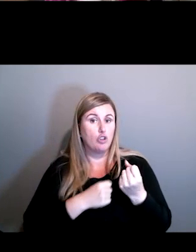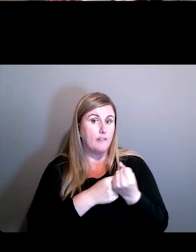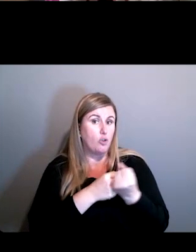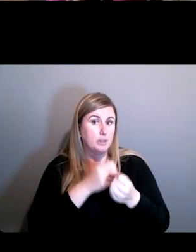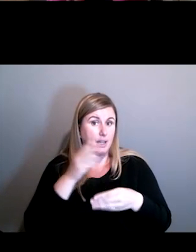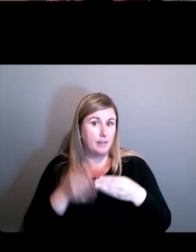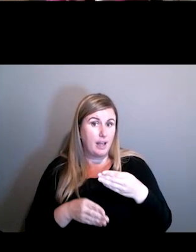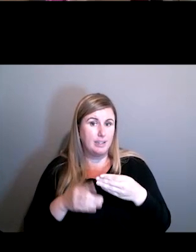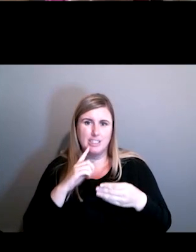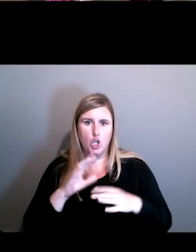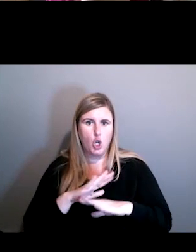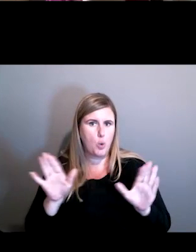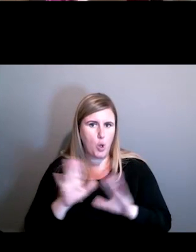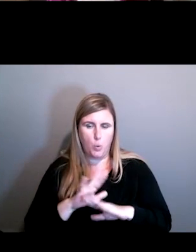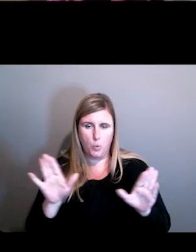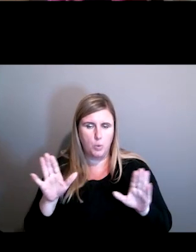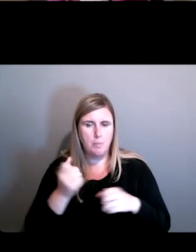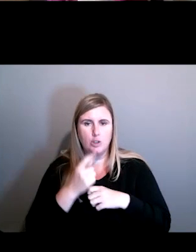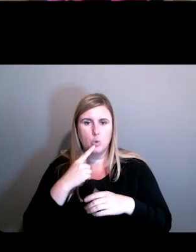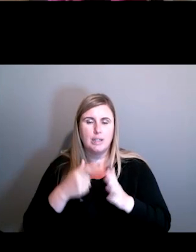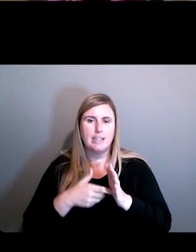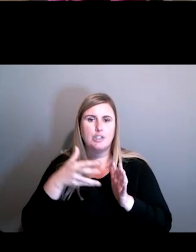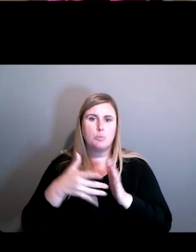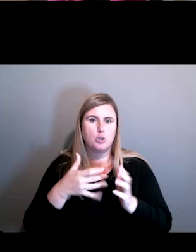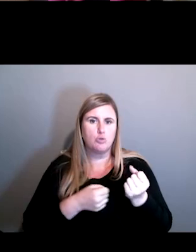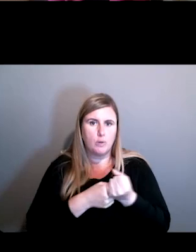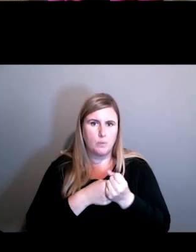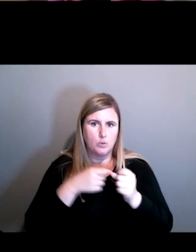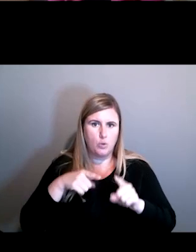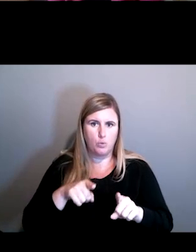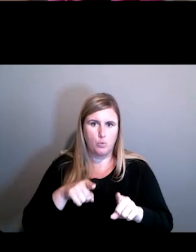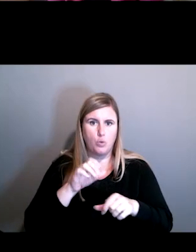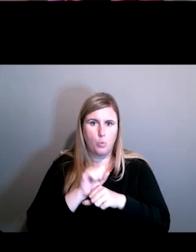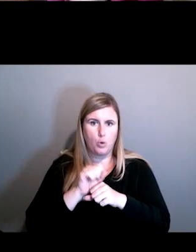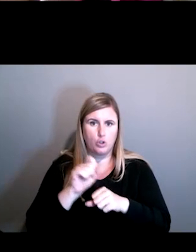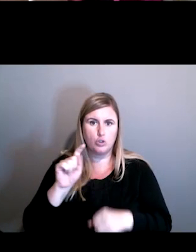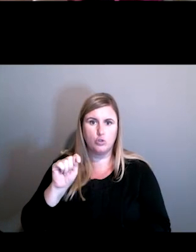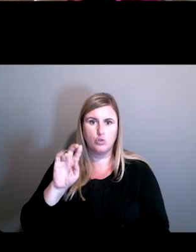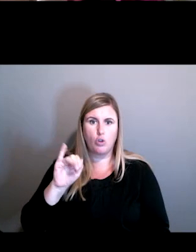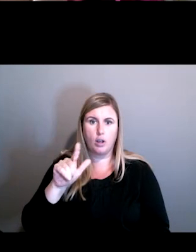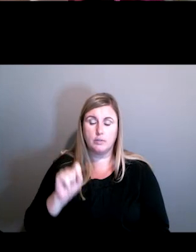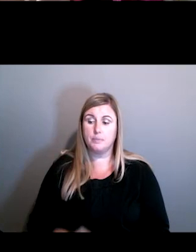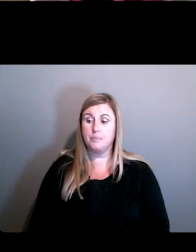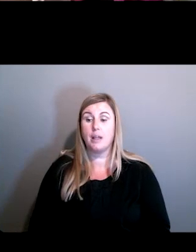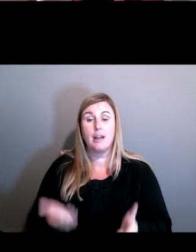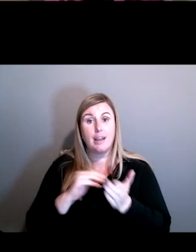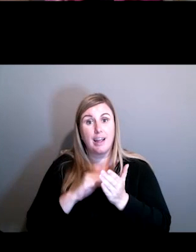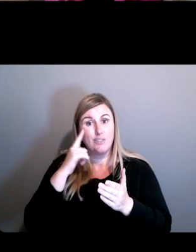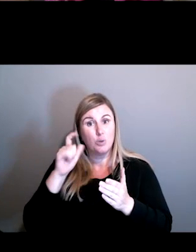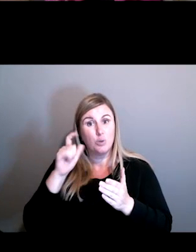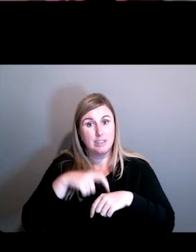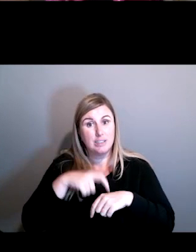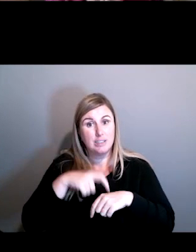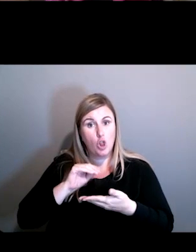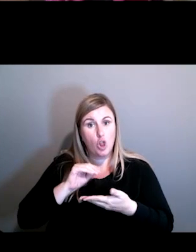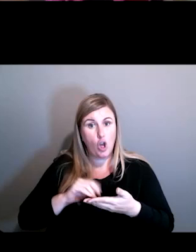end is a no-no. Make sure we're interspersing reinforcement throughout those work trials. And then once again, if you need time to log your